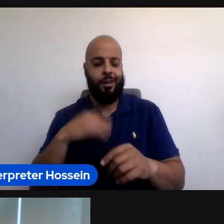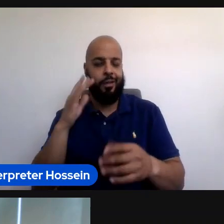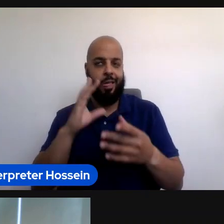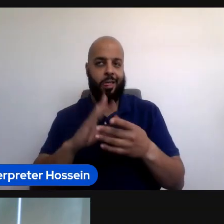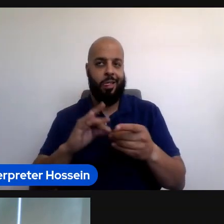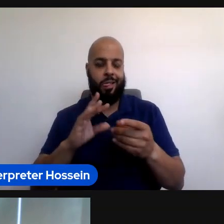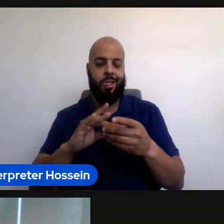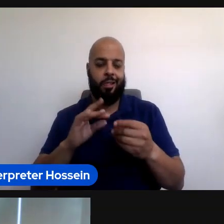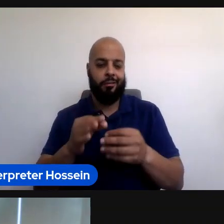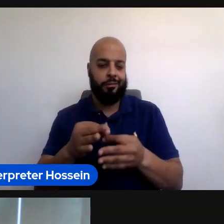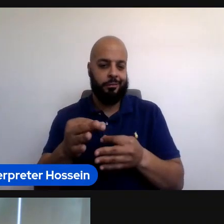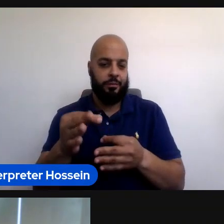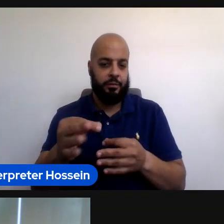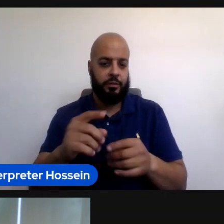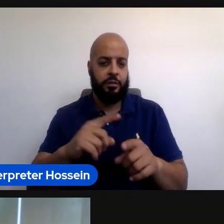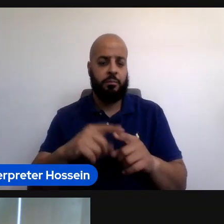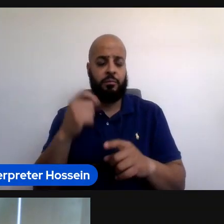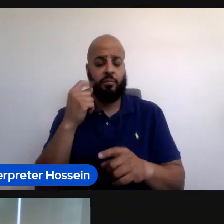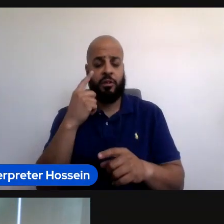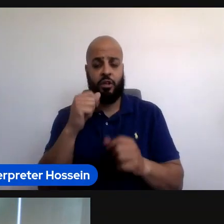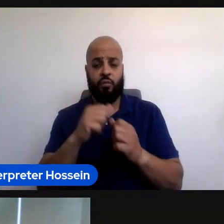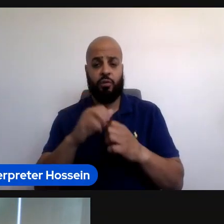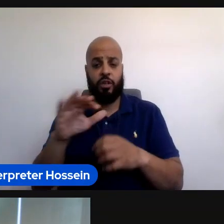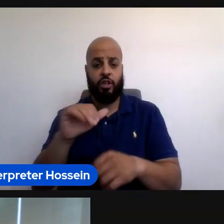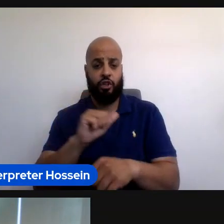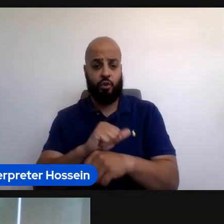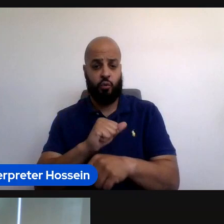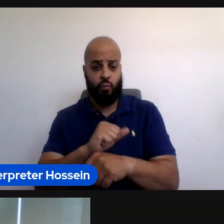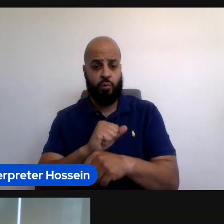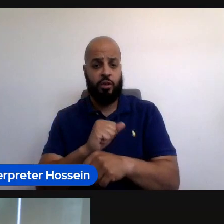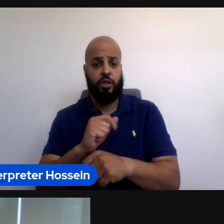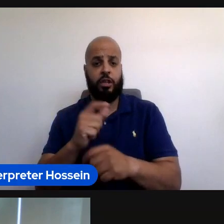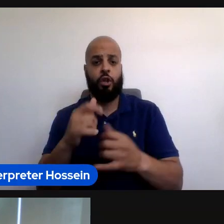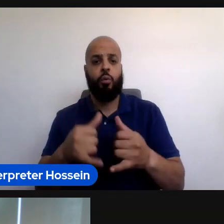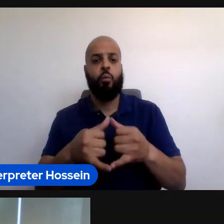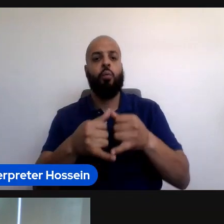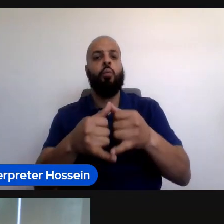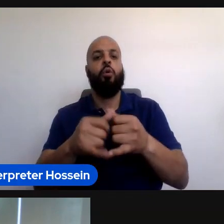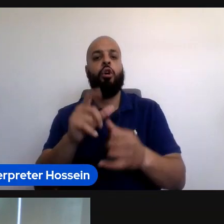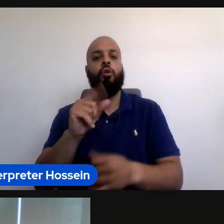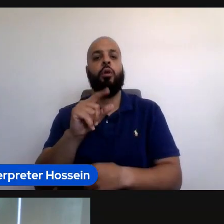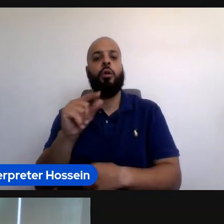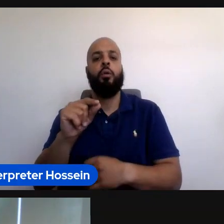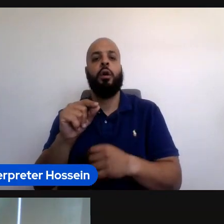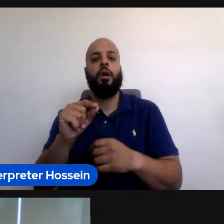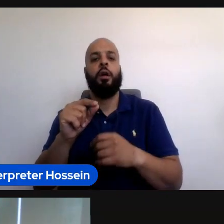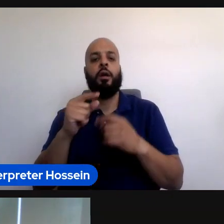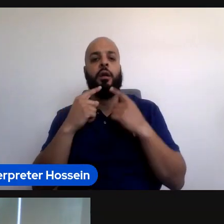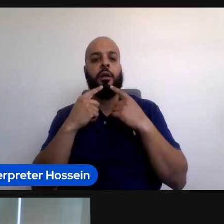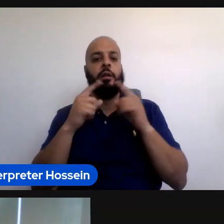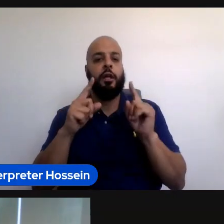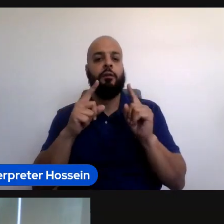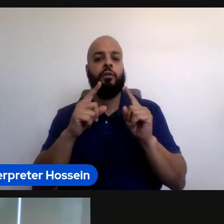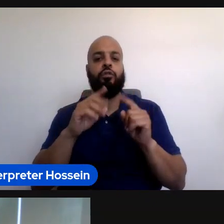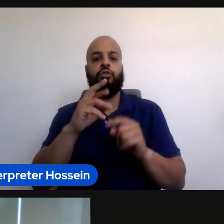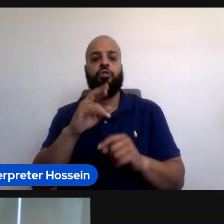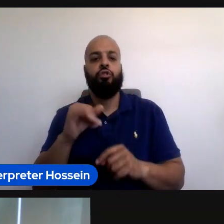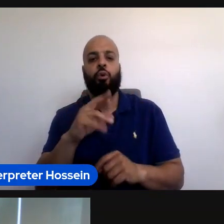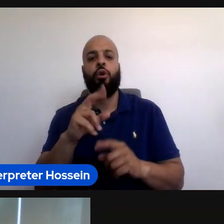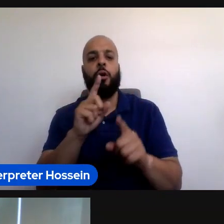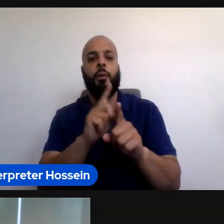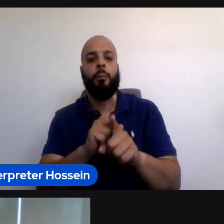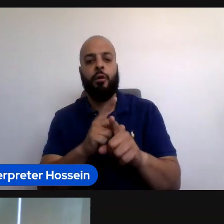in addition to his scholarly work, he has been awarded the 2020 Outstanding Junior Mentor of the Year from the Clinical and Translational